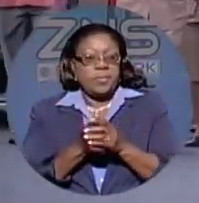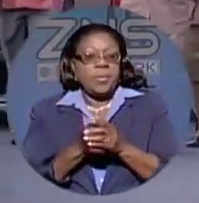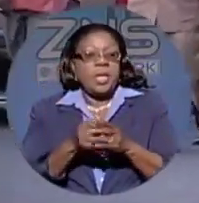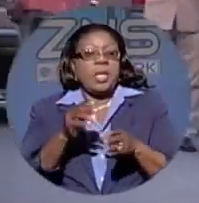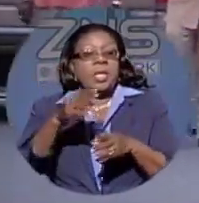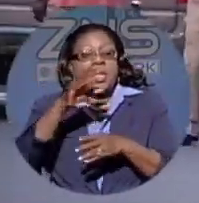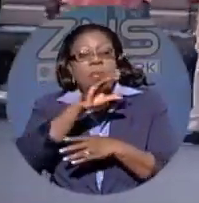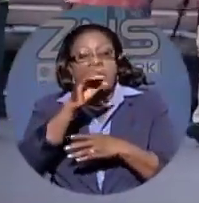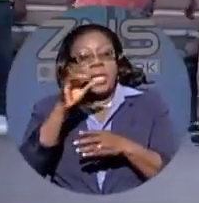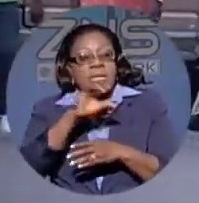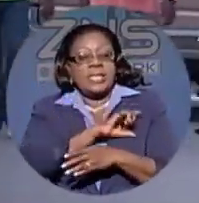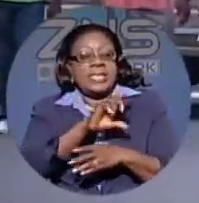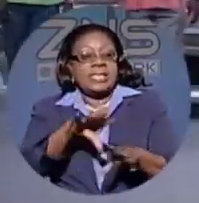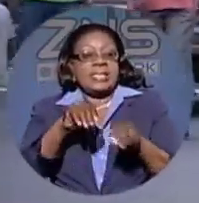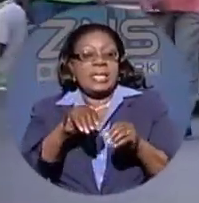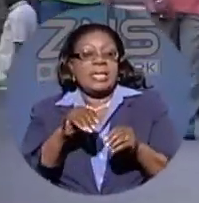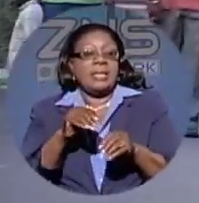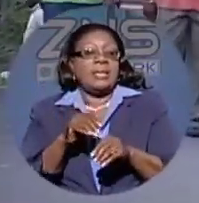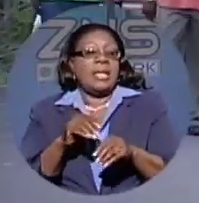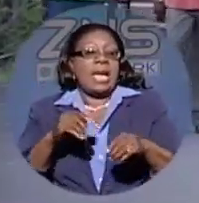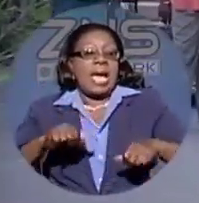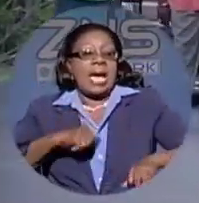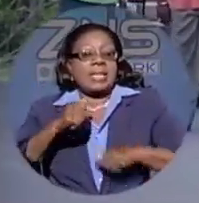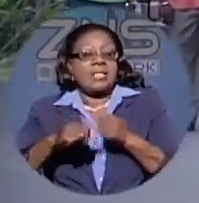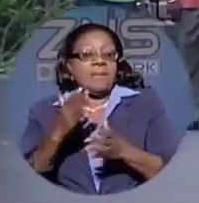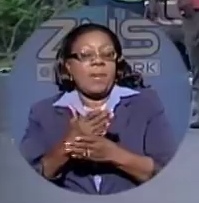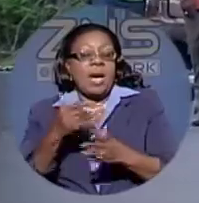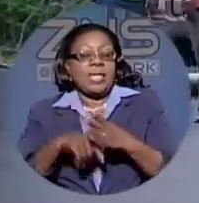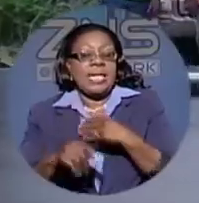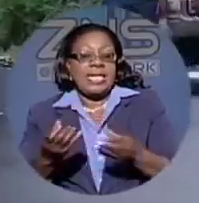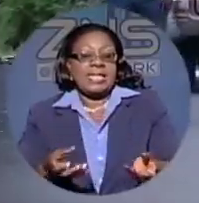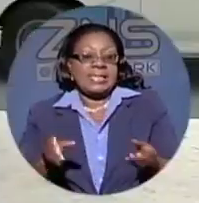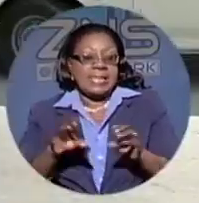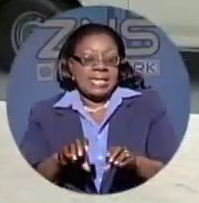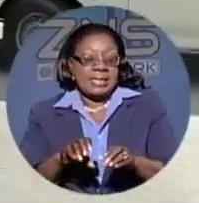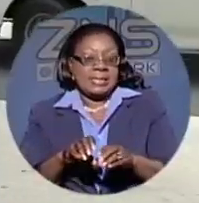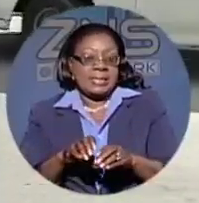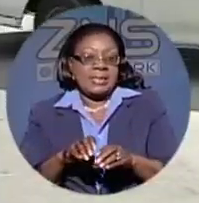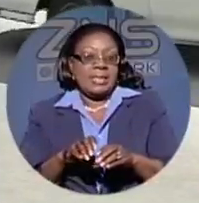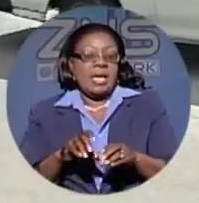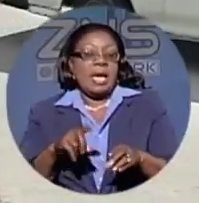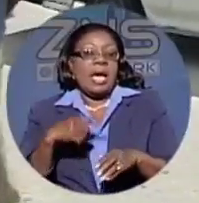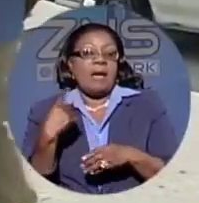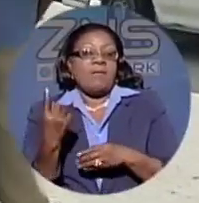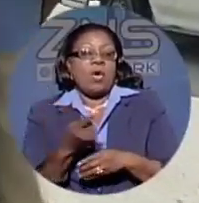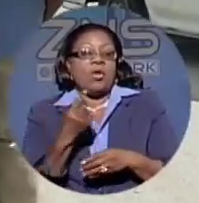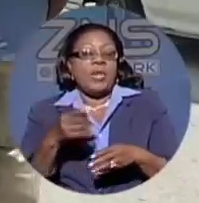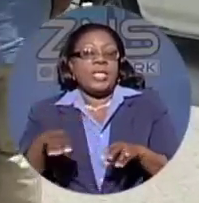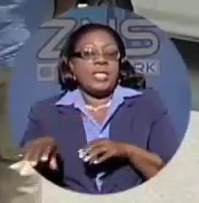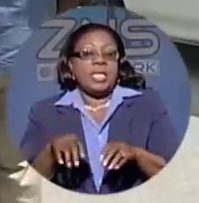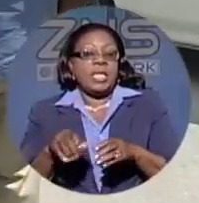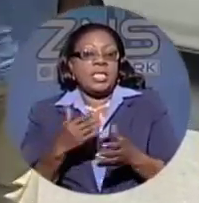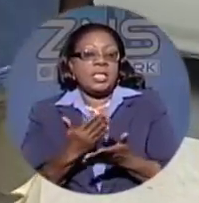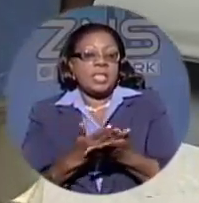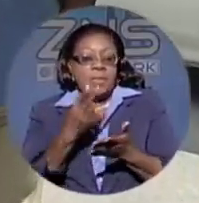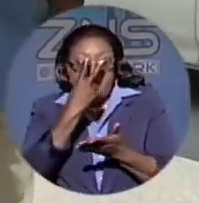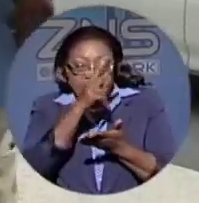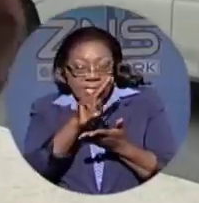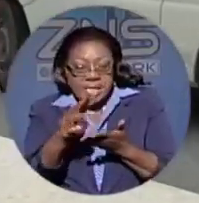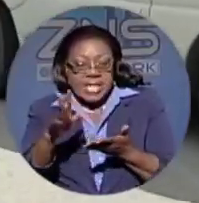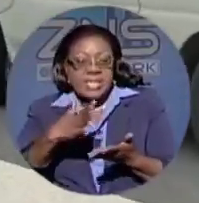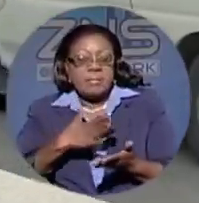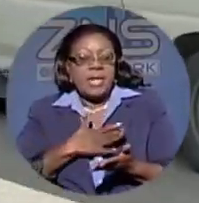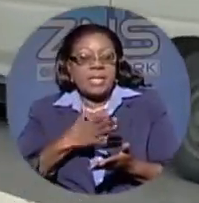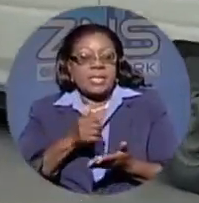hands-on approach to this case, leading the actual investigation himself. I've already done some due diligence myself.